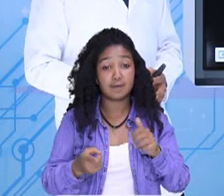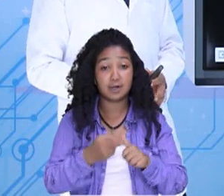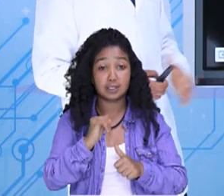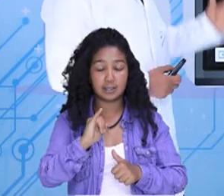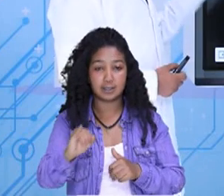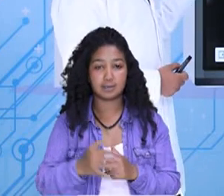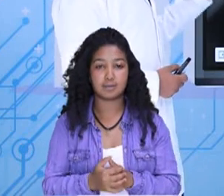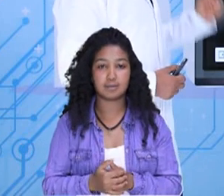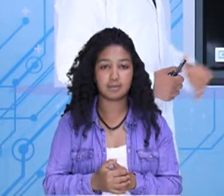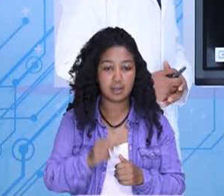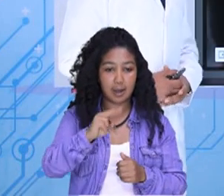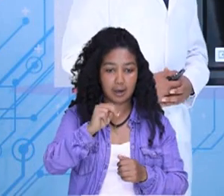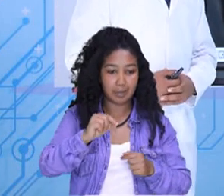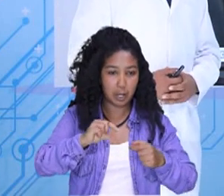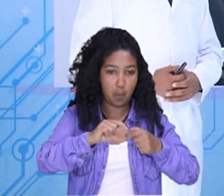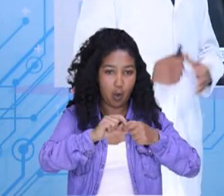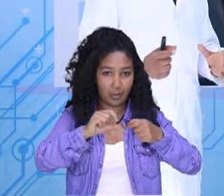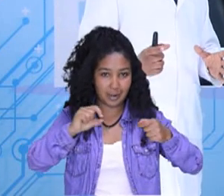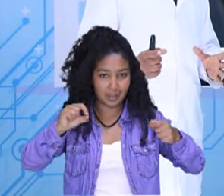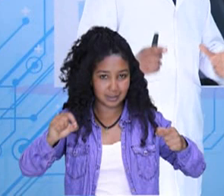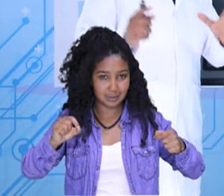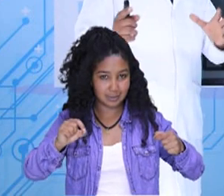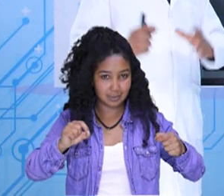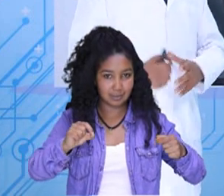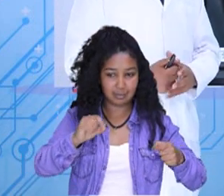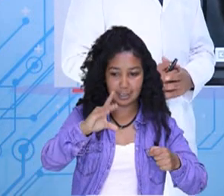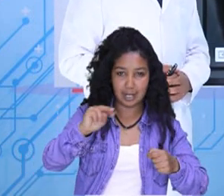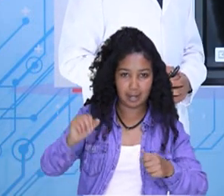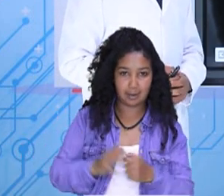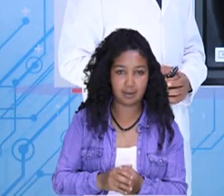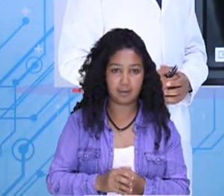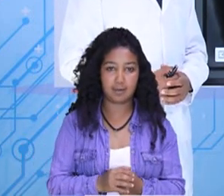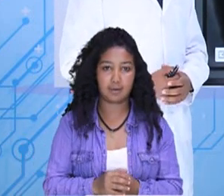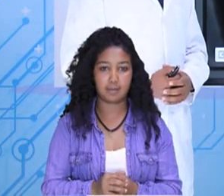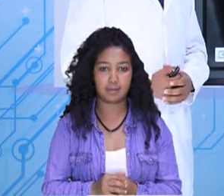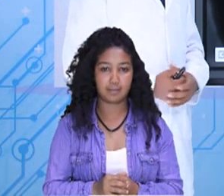first step is RNA polymerase binds with DNA.